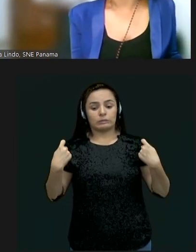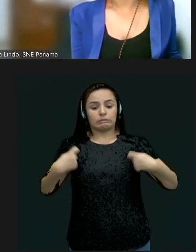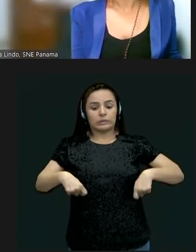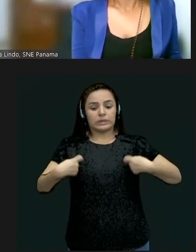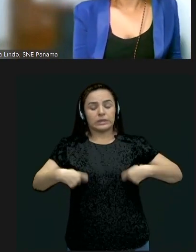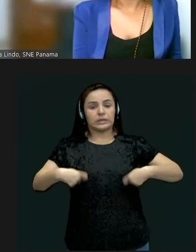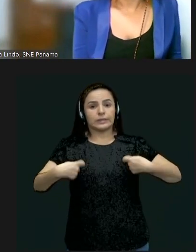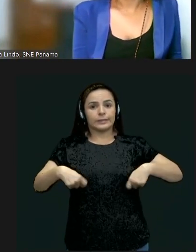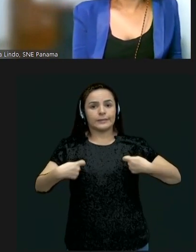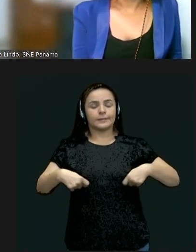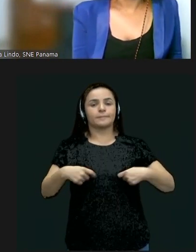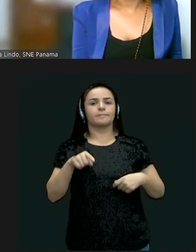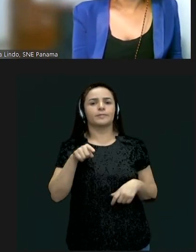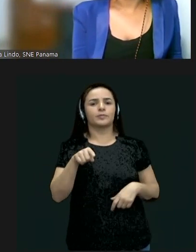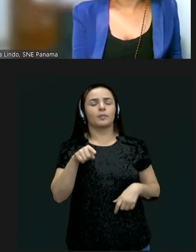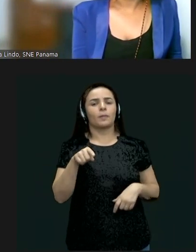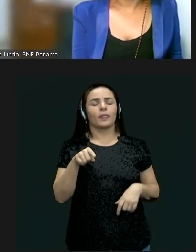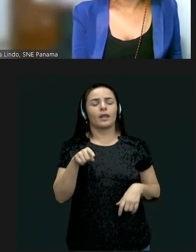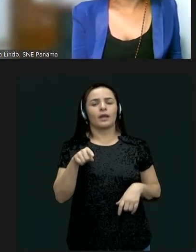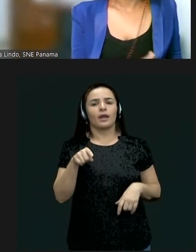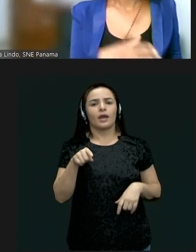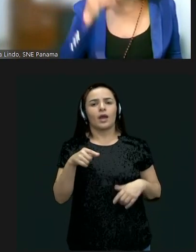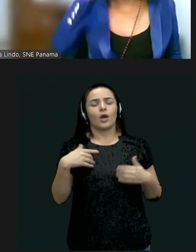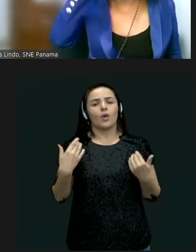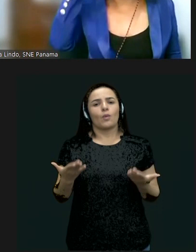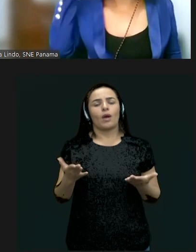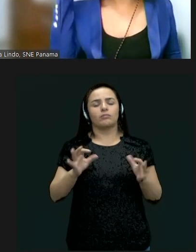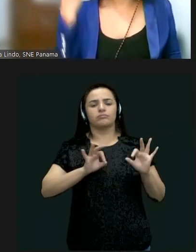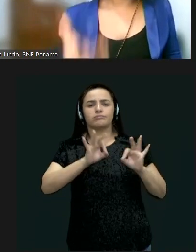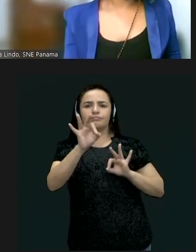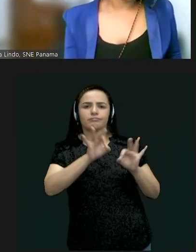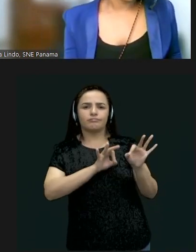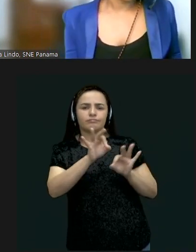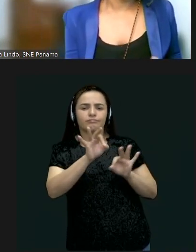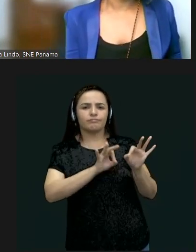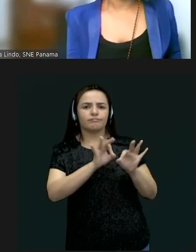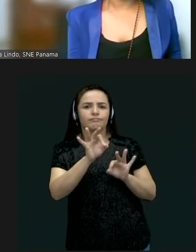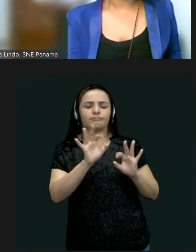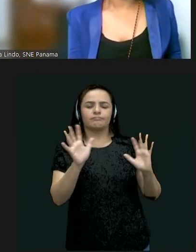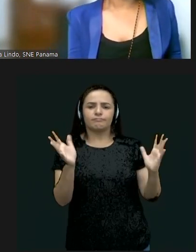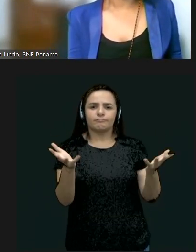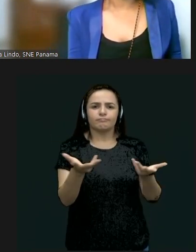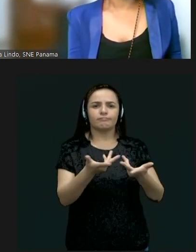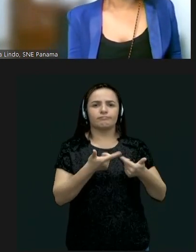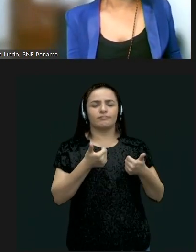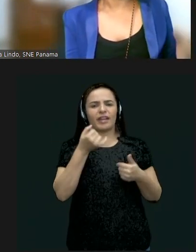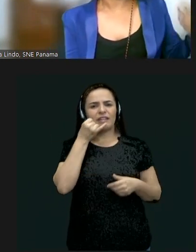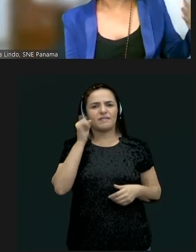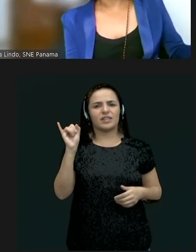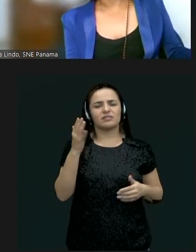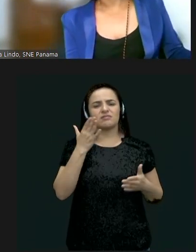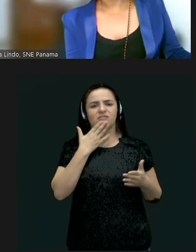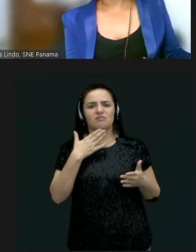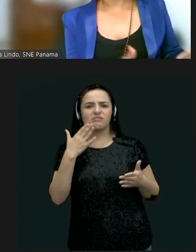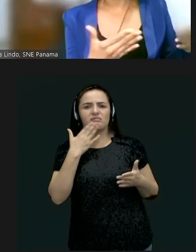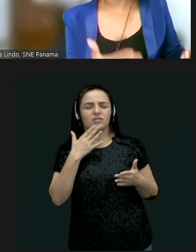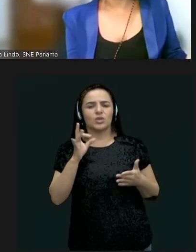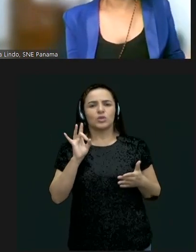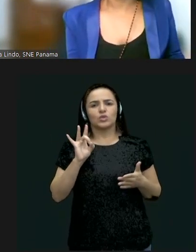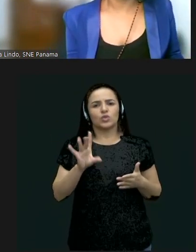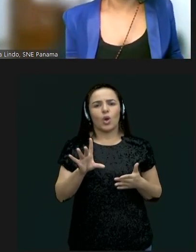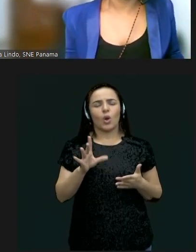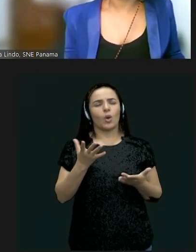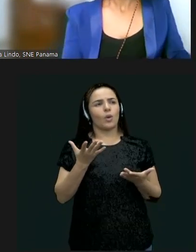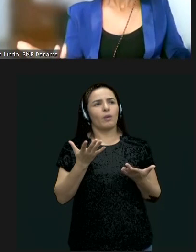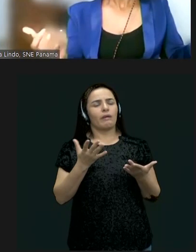definition of the coordination instances to make that correctly, including not only the